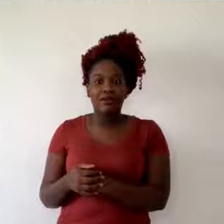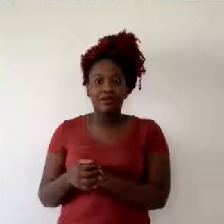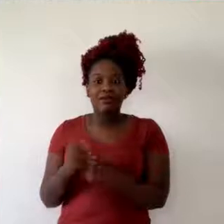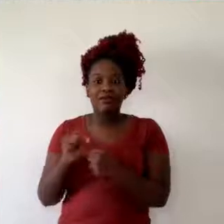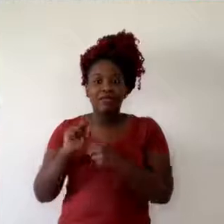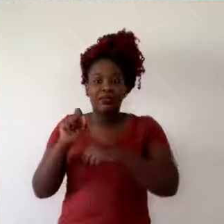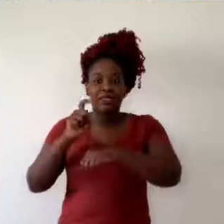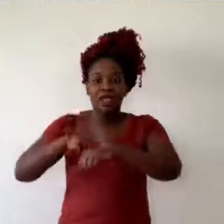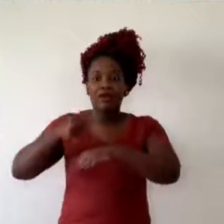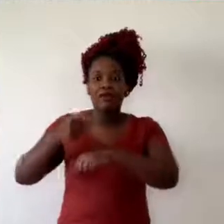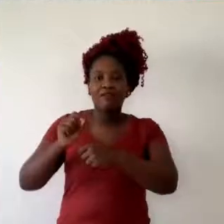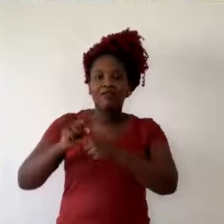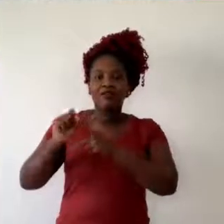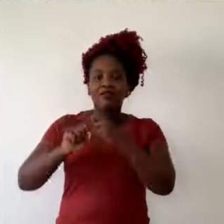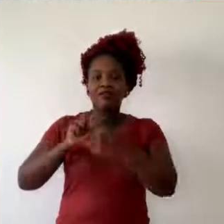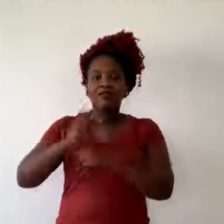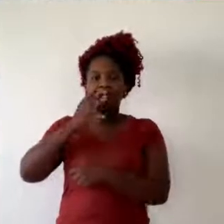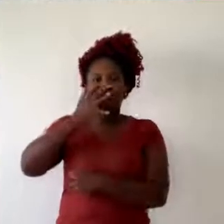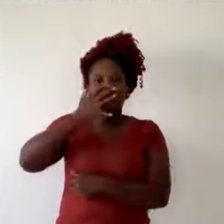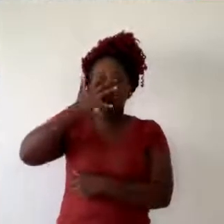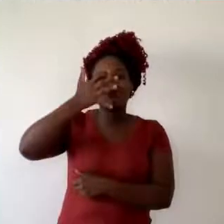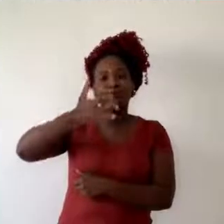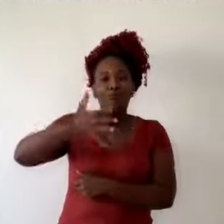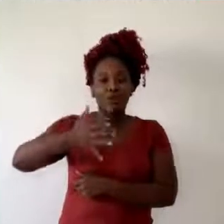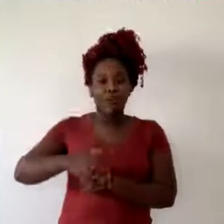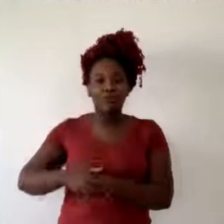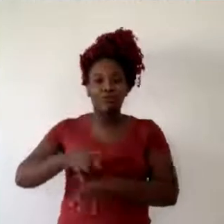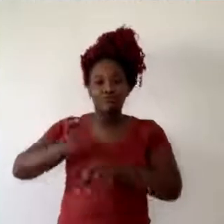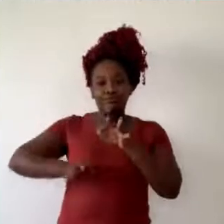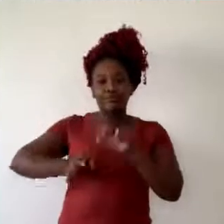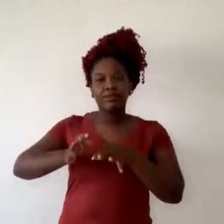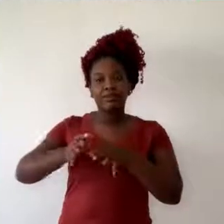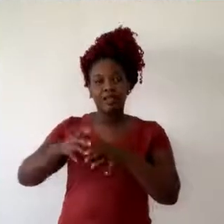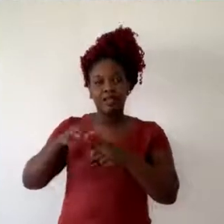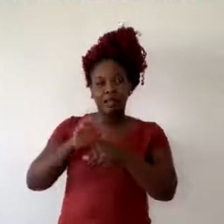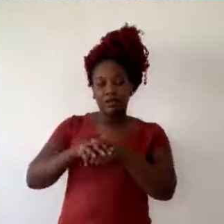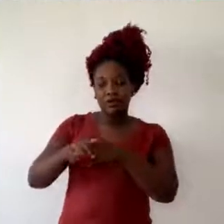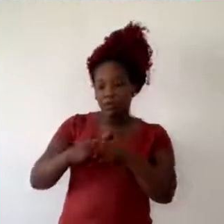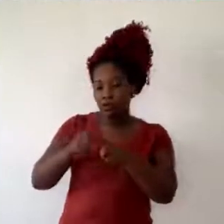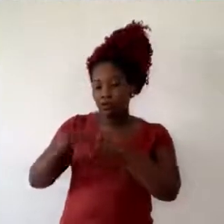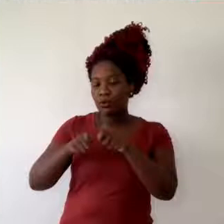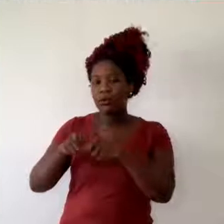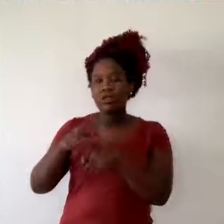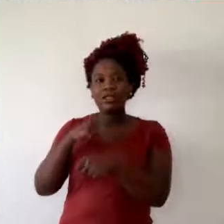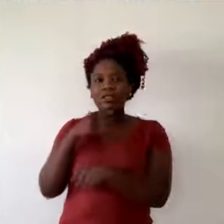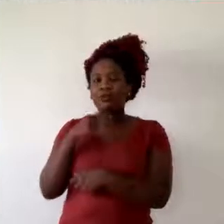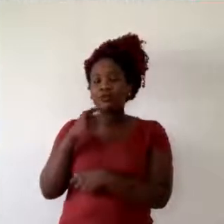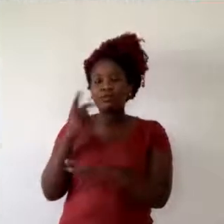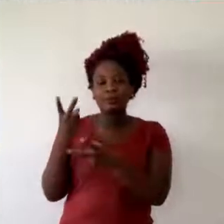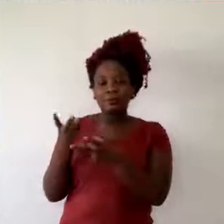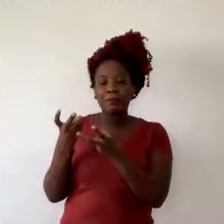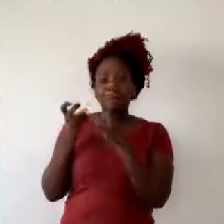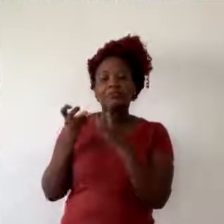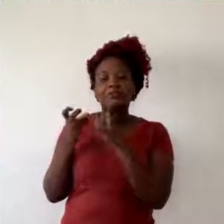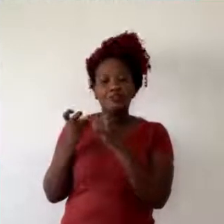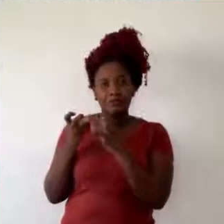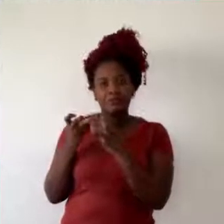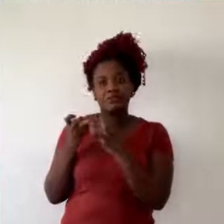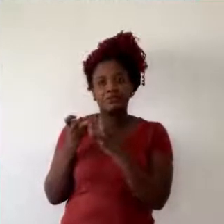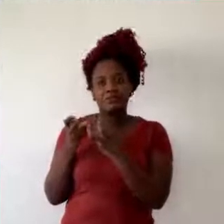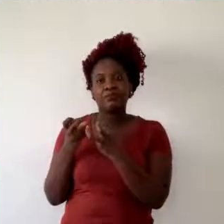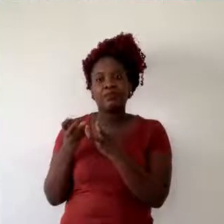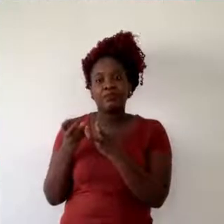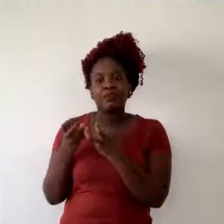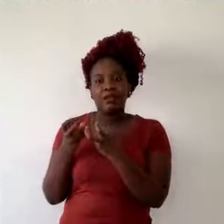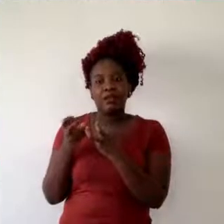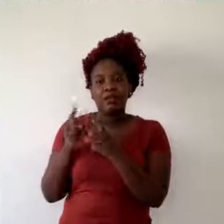this type of request? What is the first reaction that people will have when